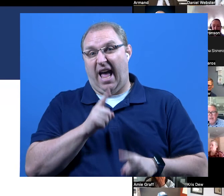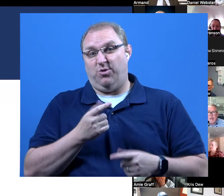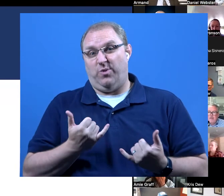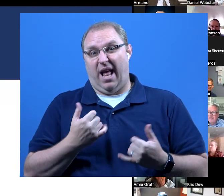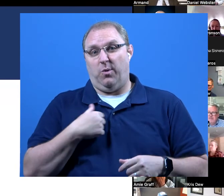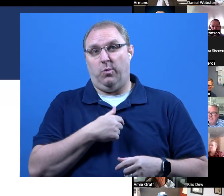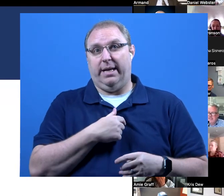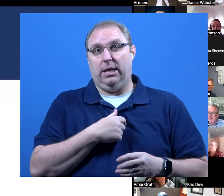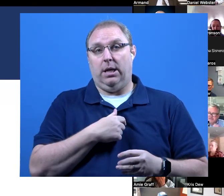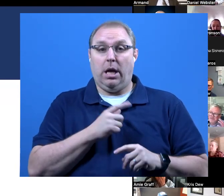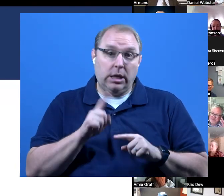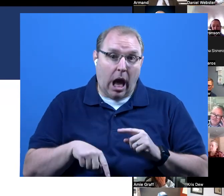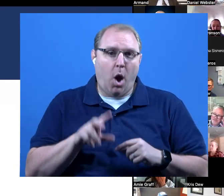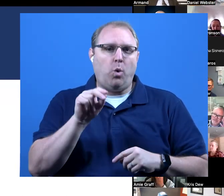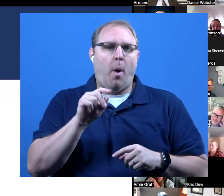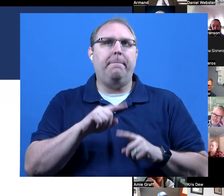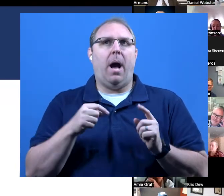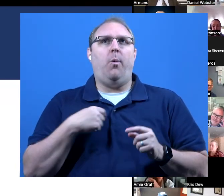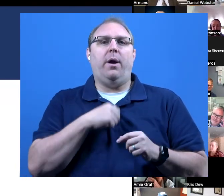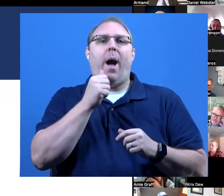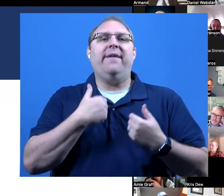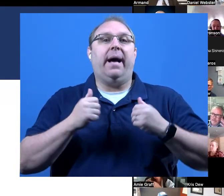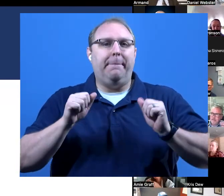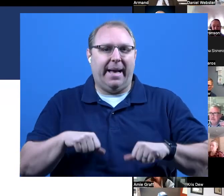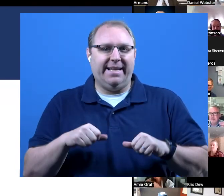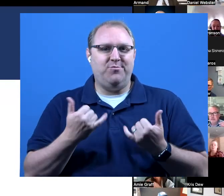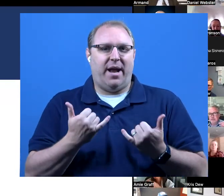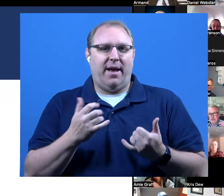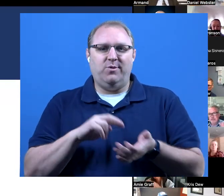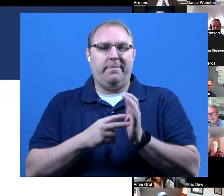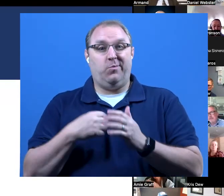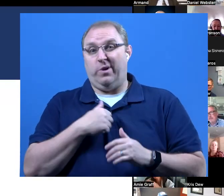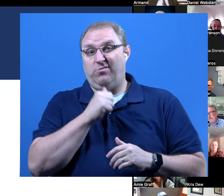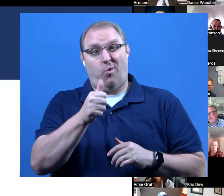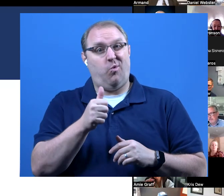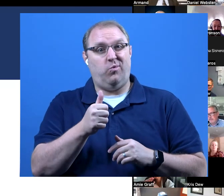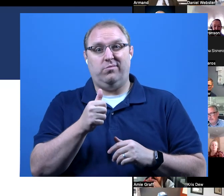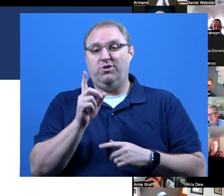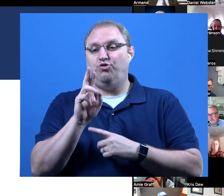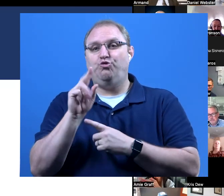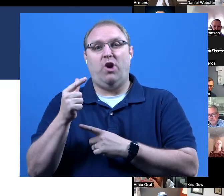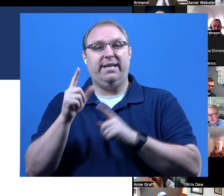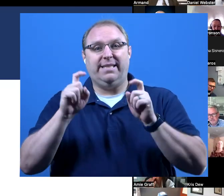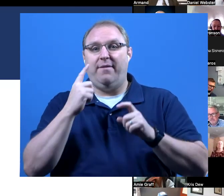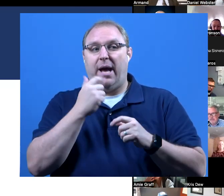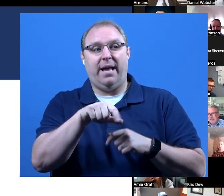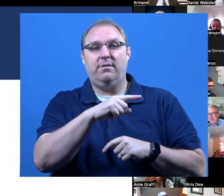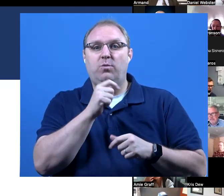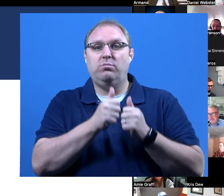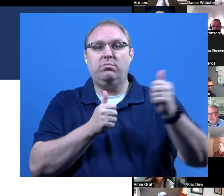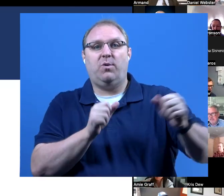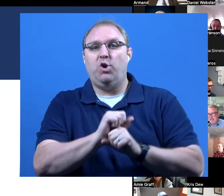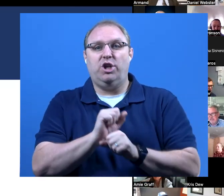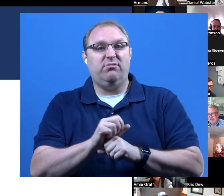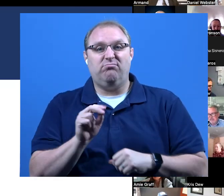works out, right? So you just want to be able to focus from a performance issue. And if you see performance